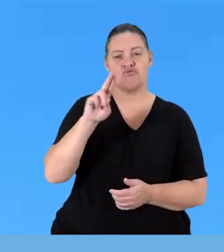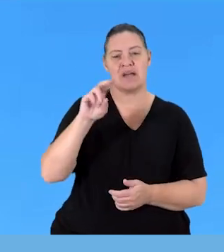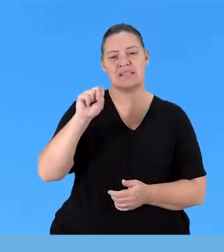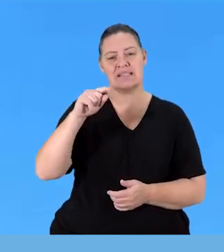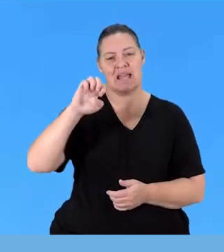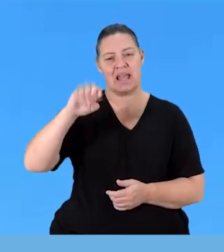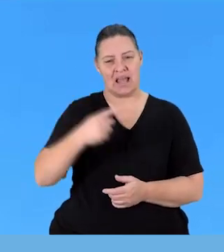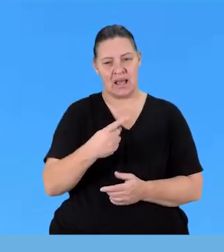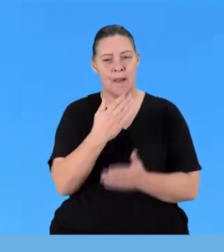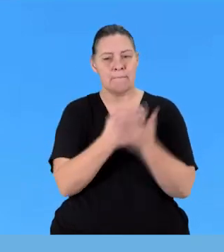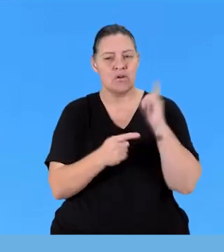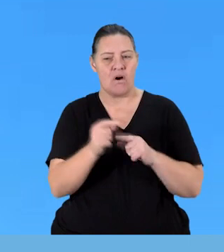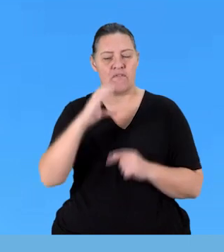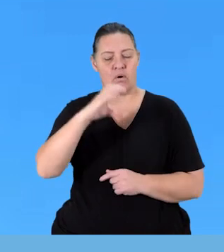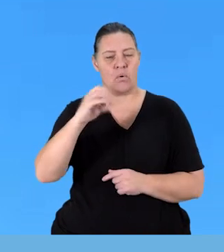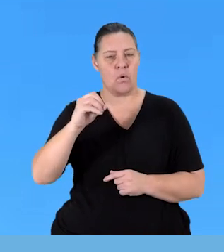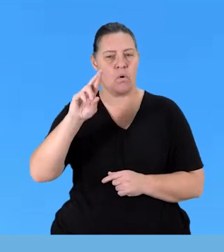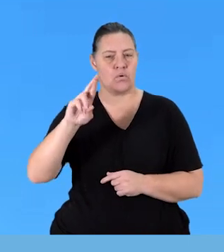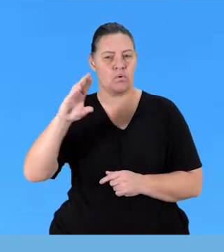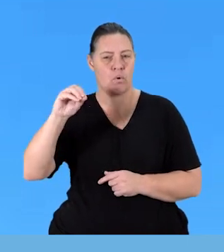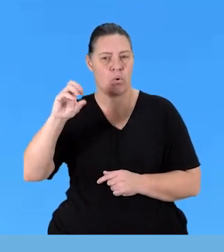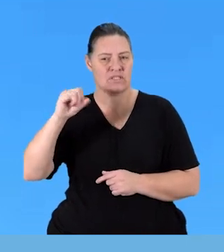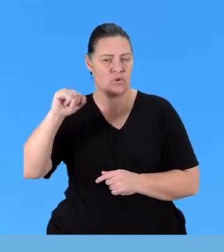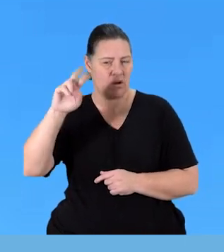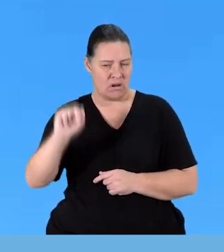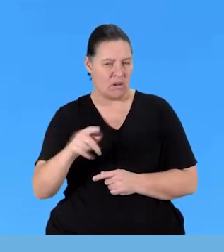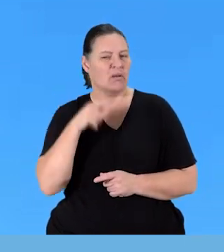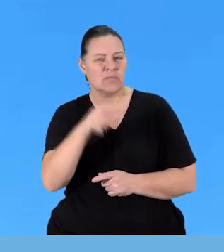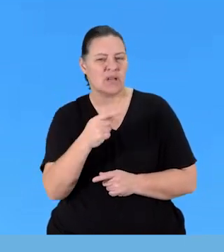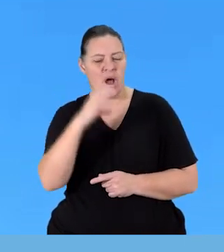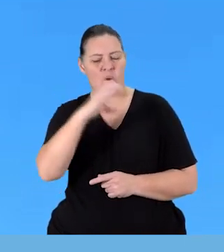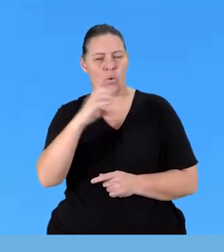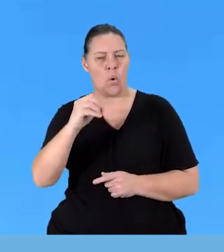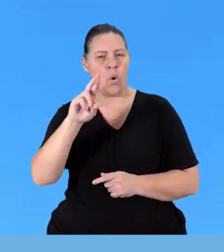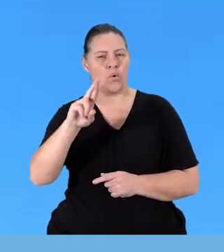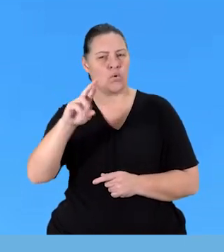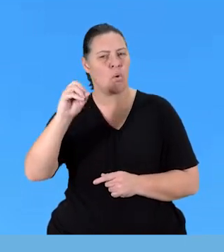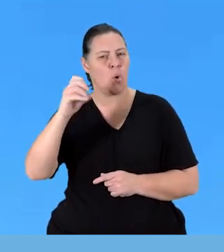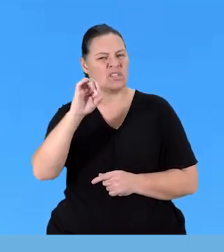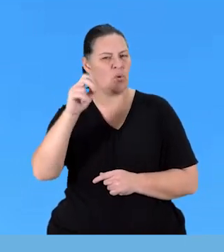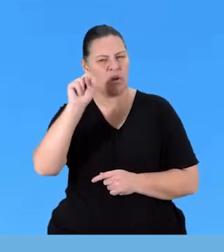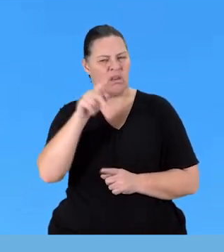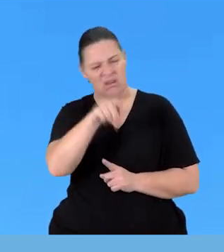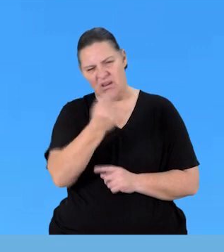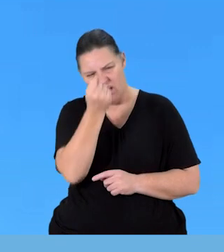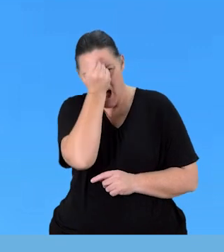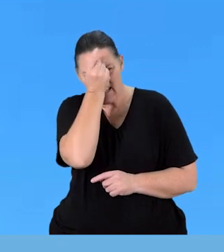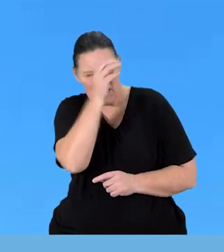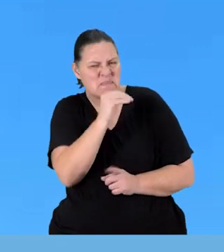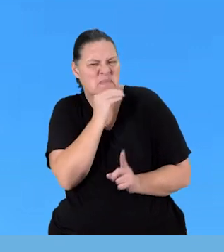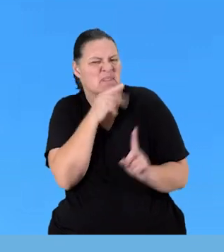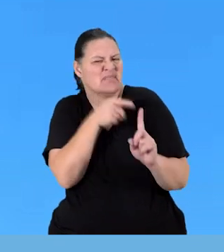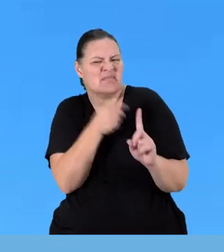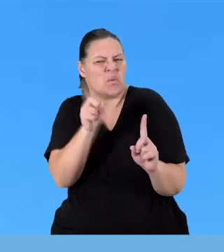corrosion. What I need you to do is to tell me what corrosion is. What is it that you understand